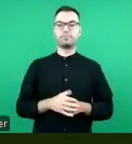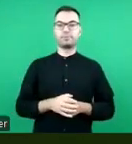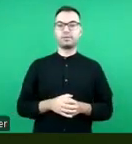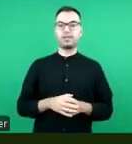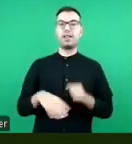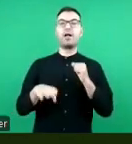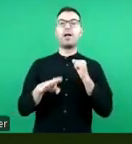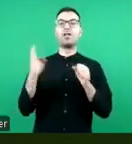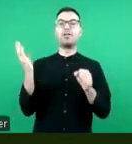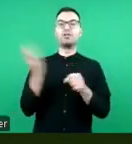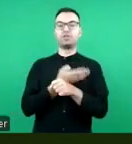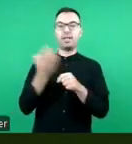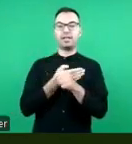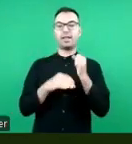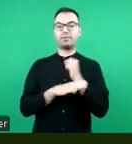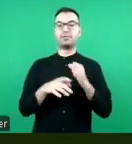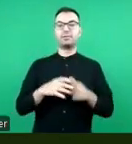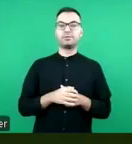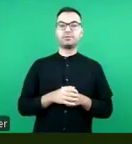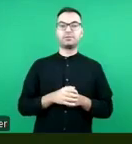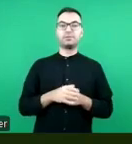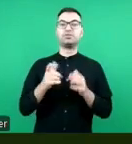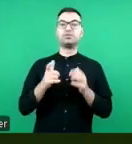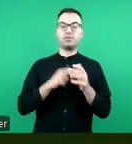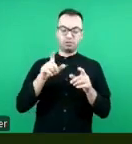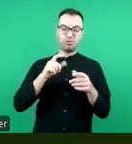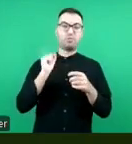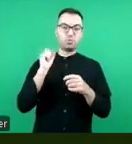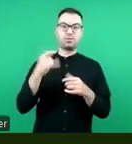logging happens also often in protected areas.